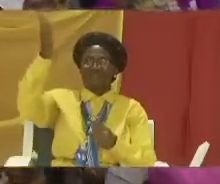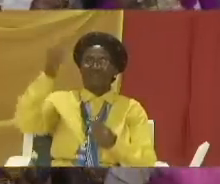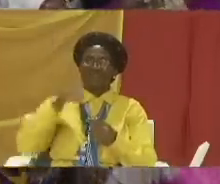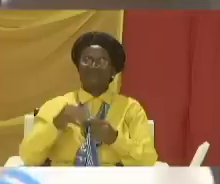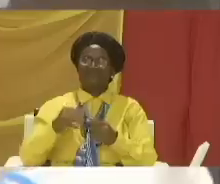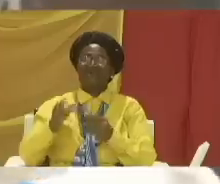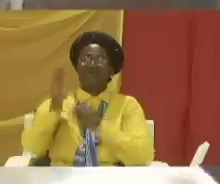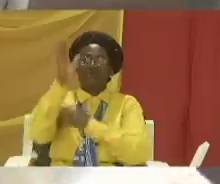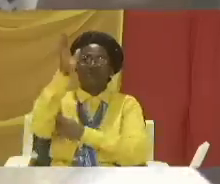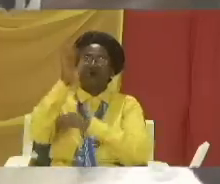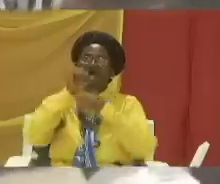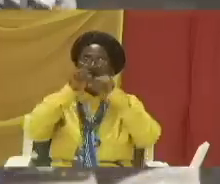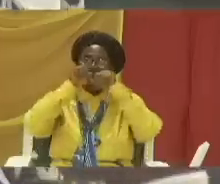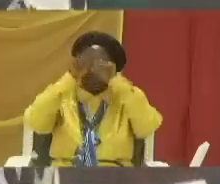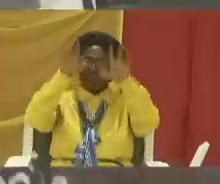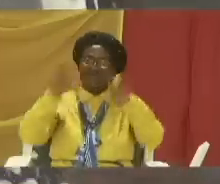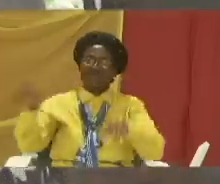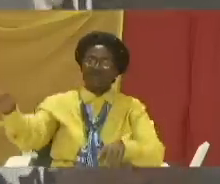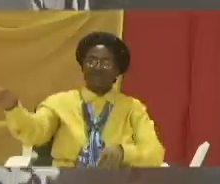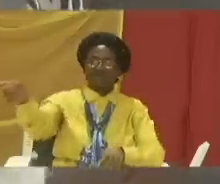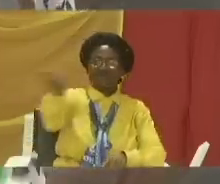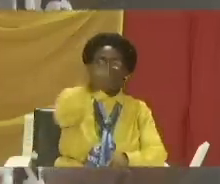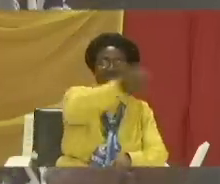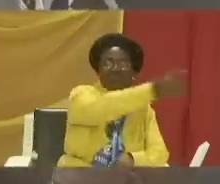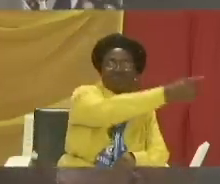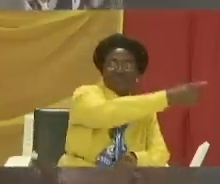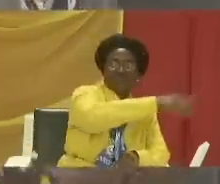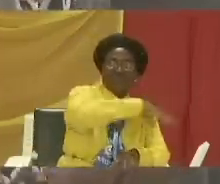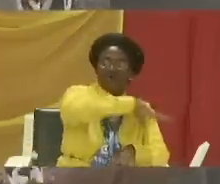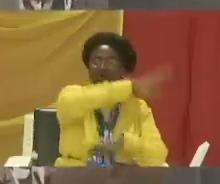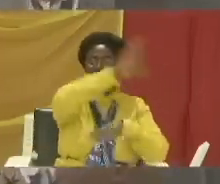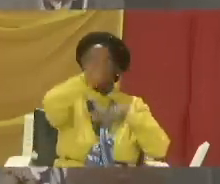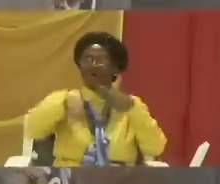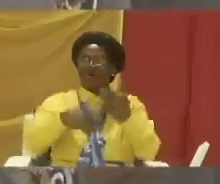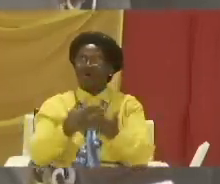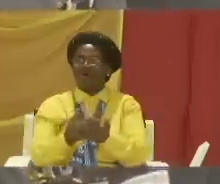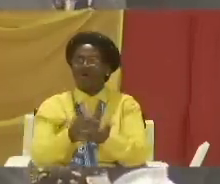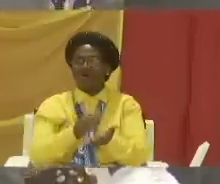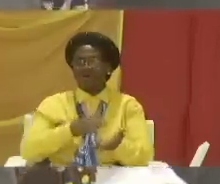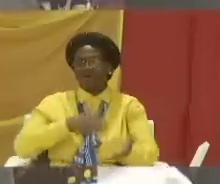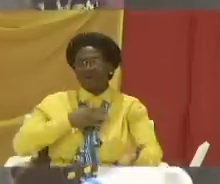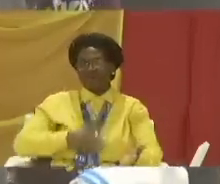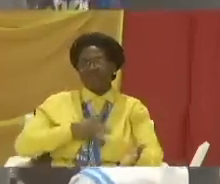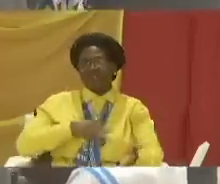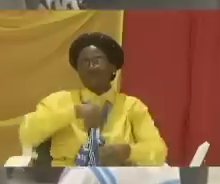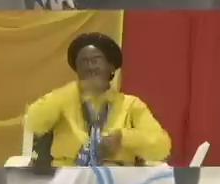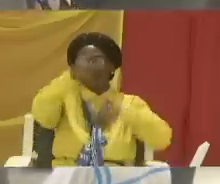God bless you. You can go back to your seats. You can go back to your seats.